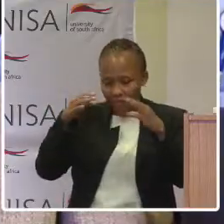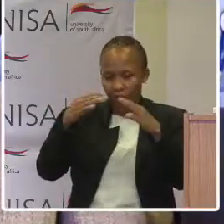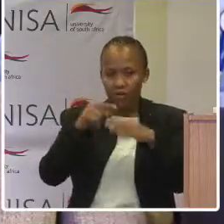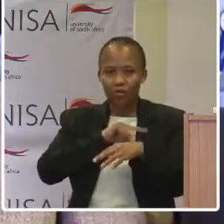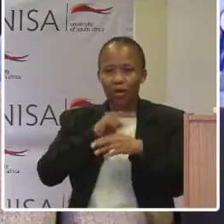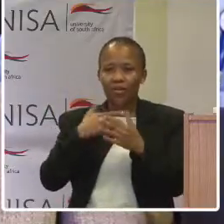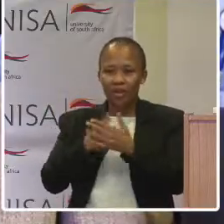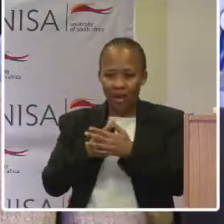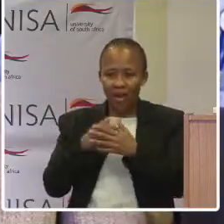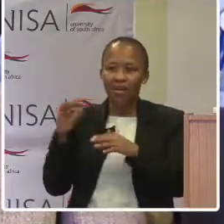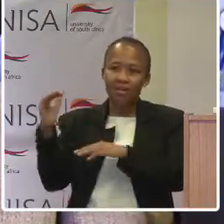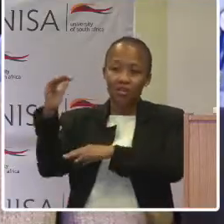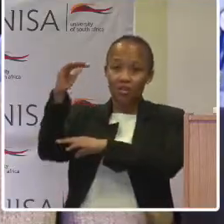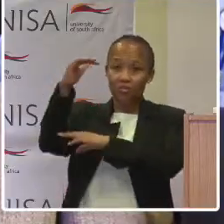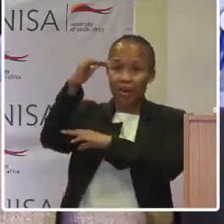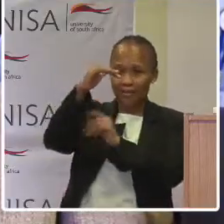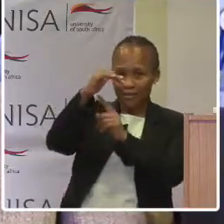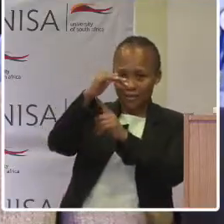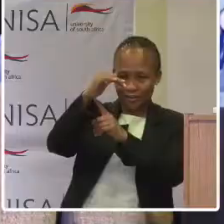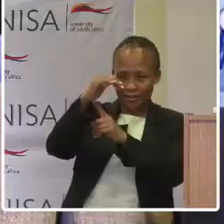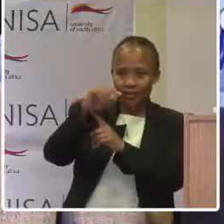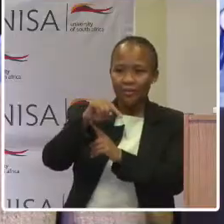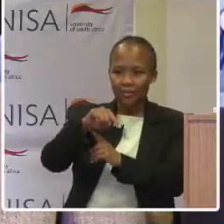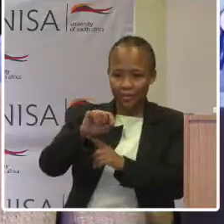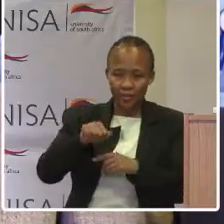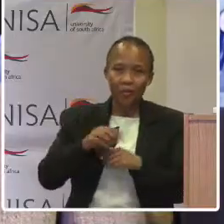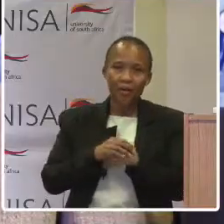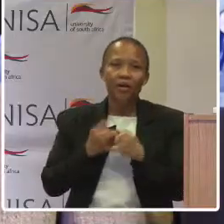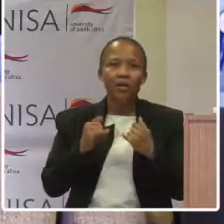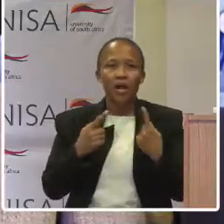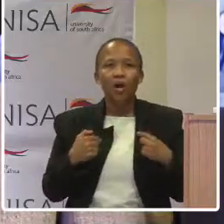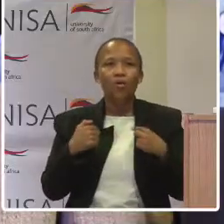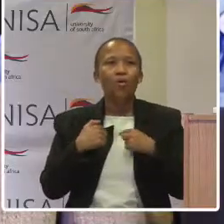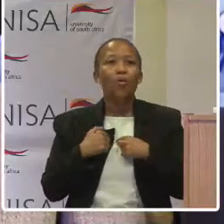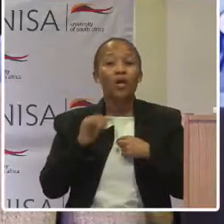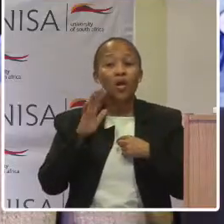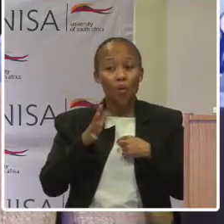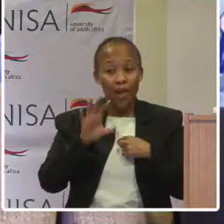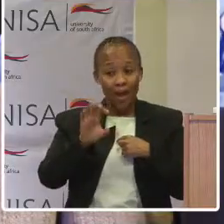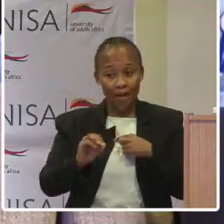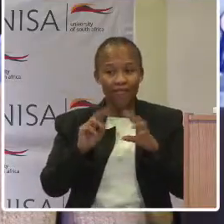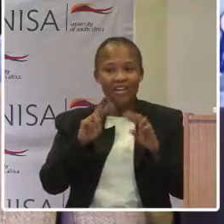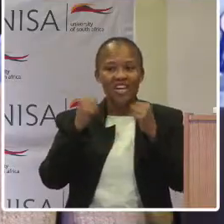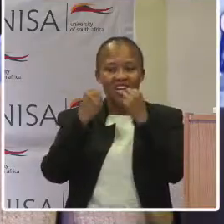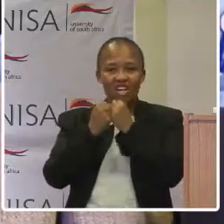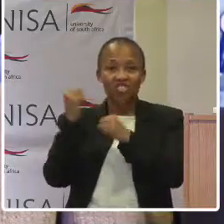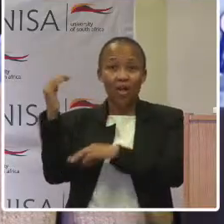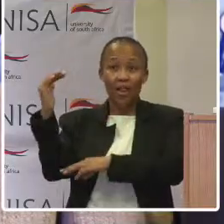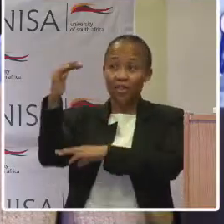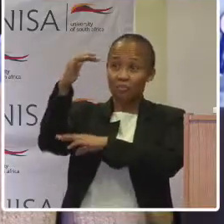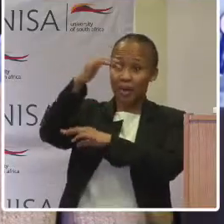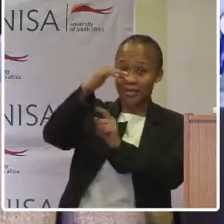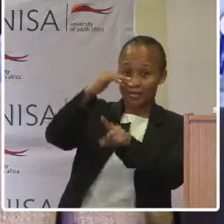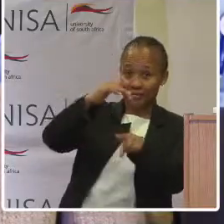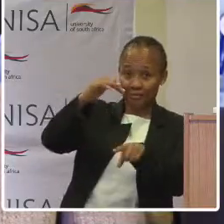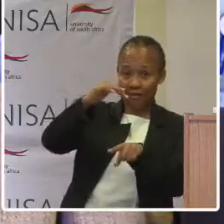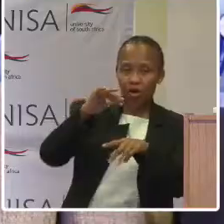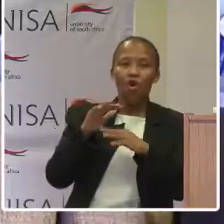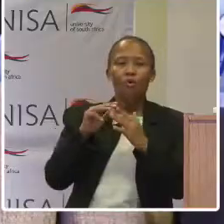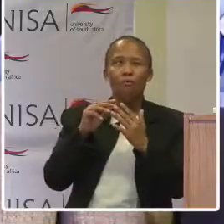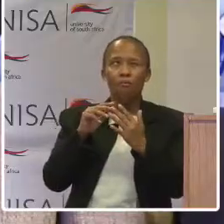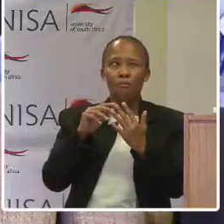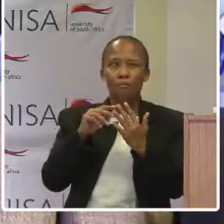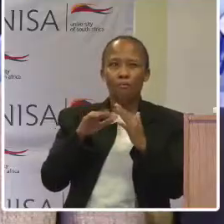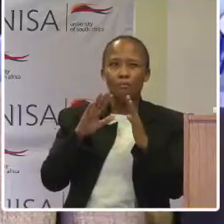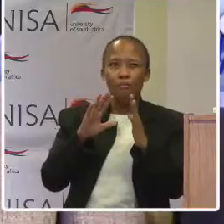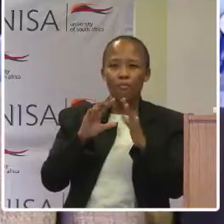We're hosting, every year we host the National Space Conference, and yeah, we're doing a lot.